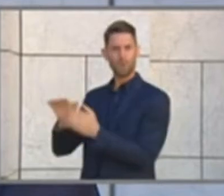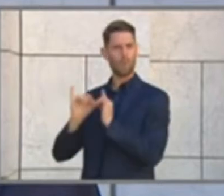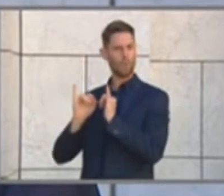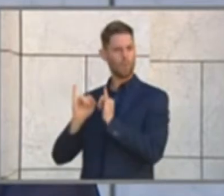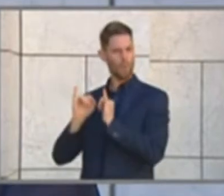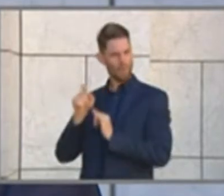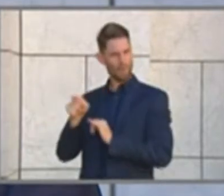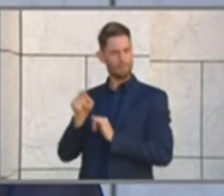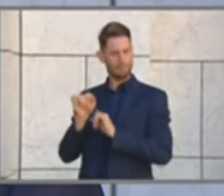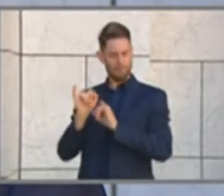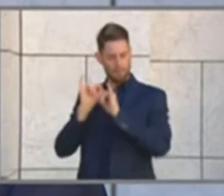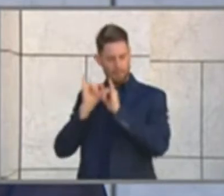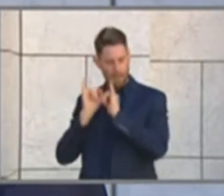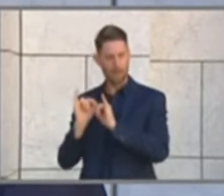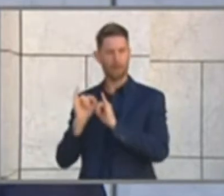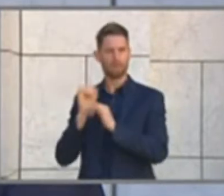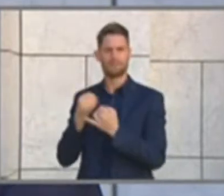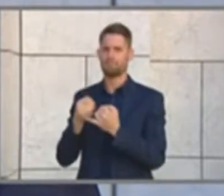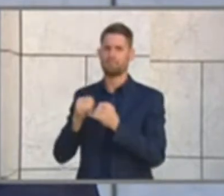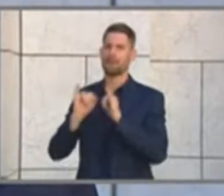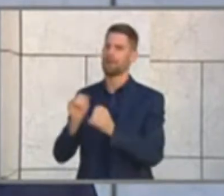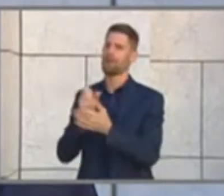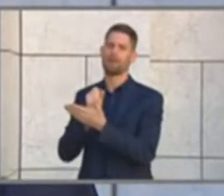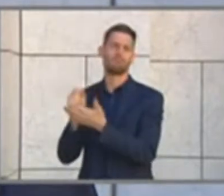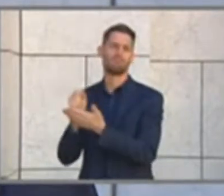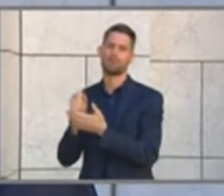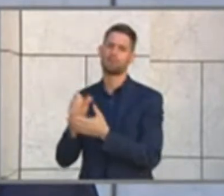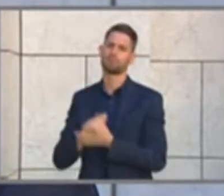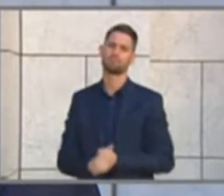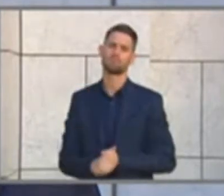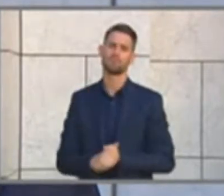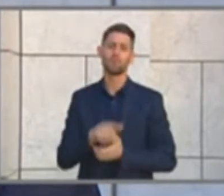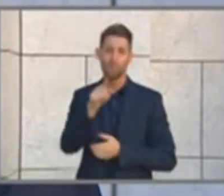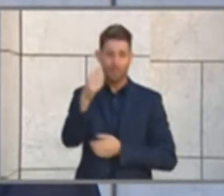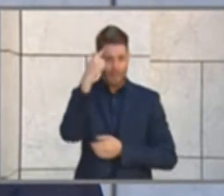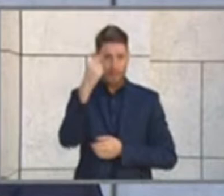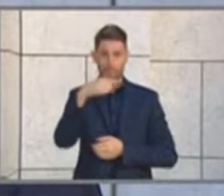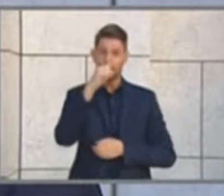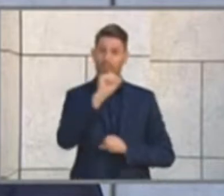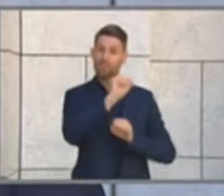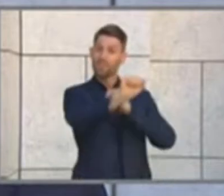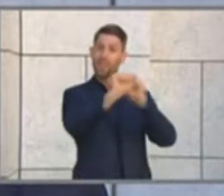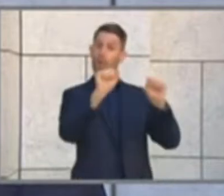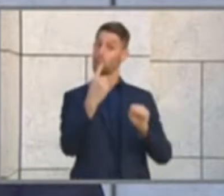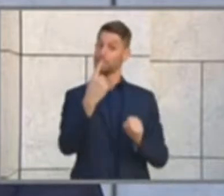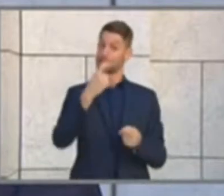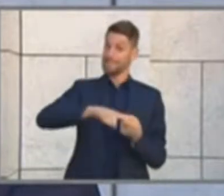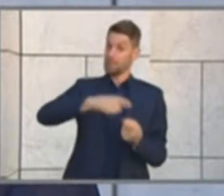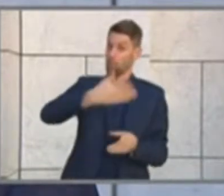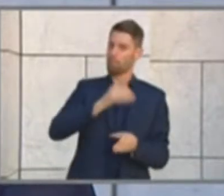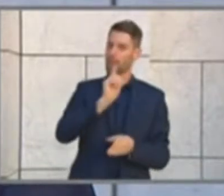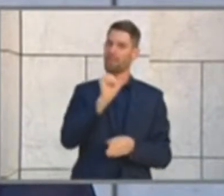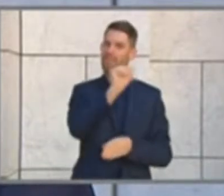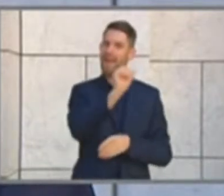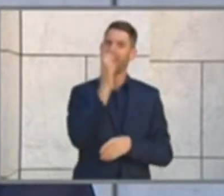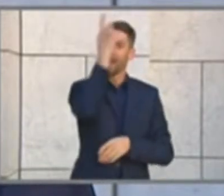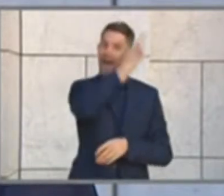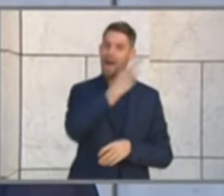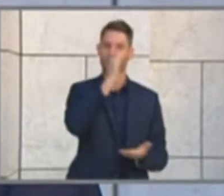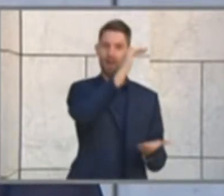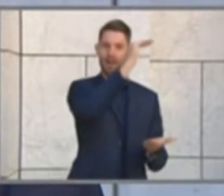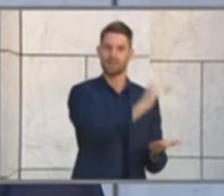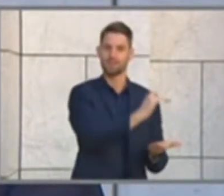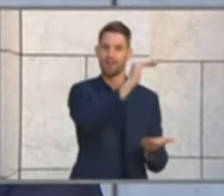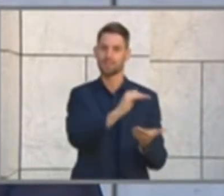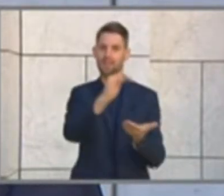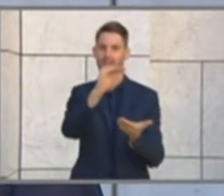is a devastating set of numbers. And when you look at hours worked and all of those issues as well, what you do see is an even deeper impact,